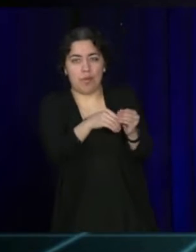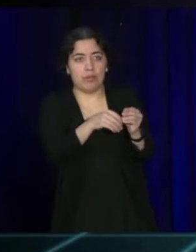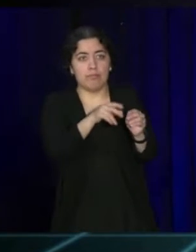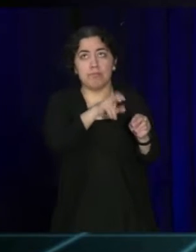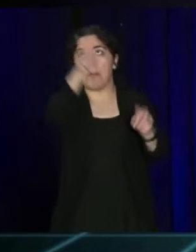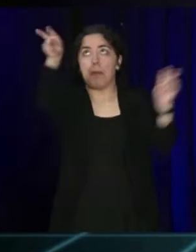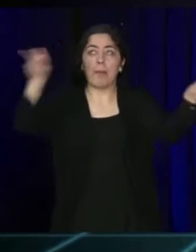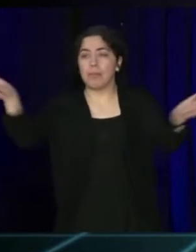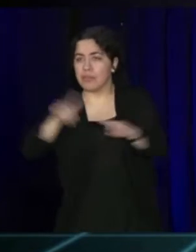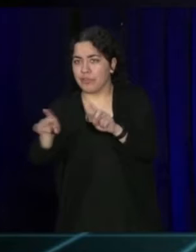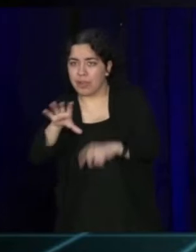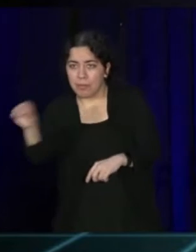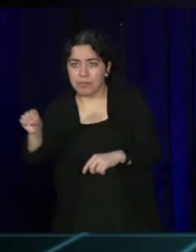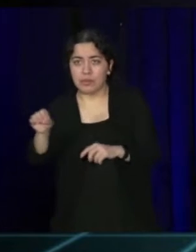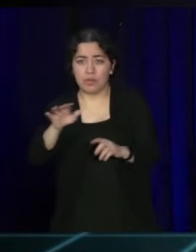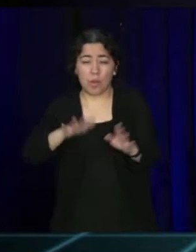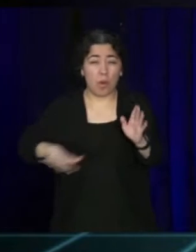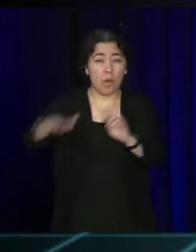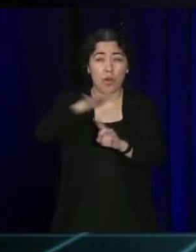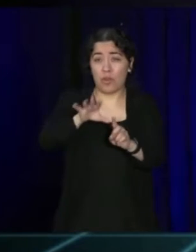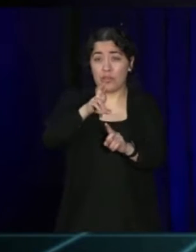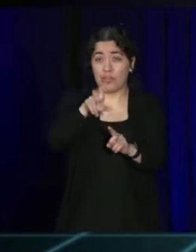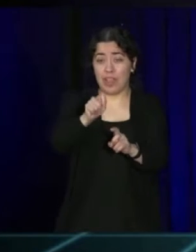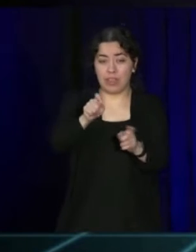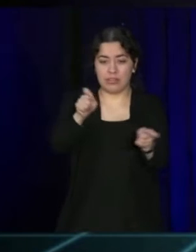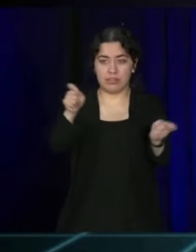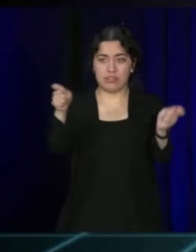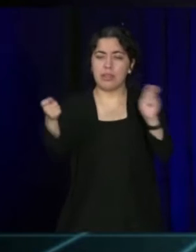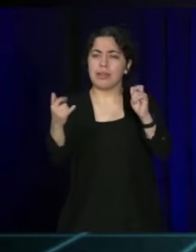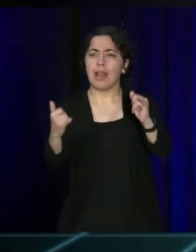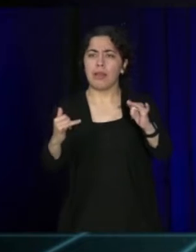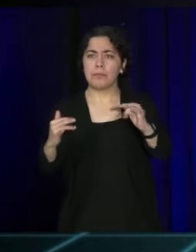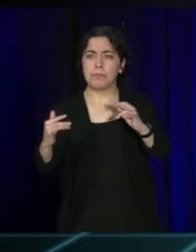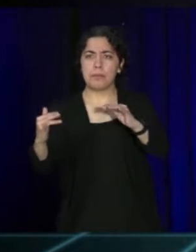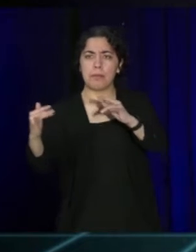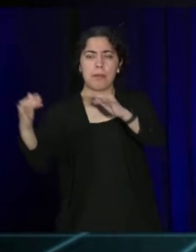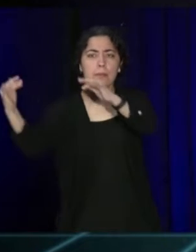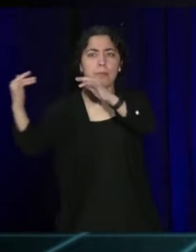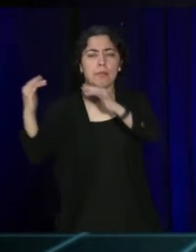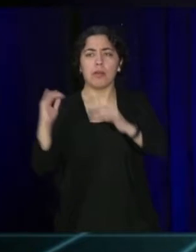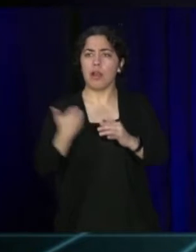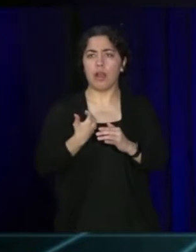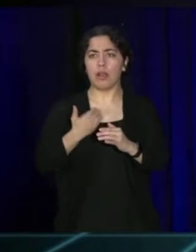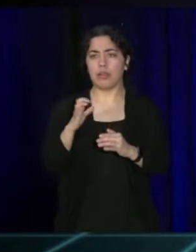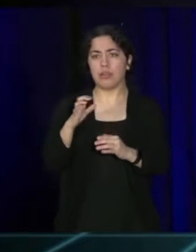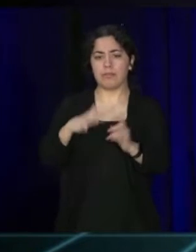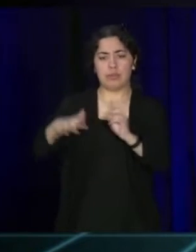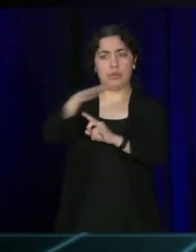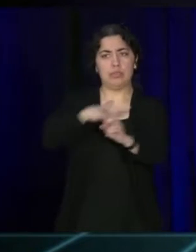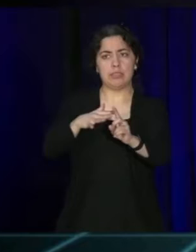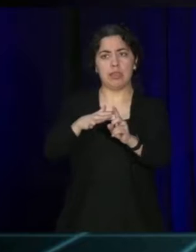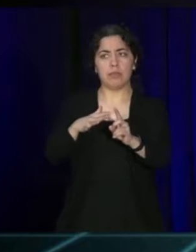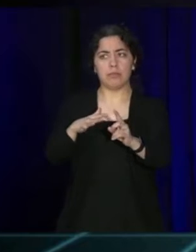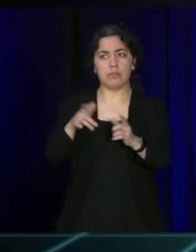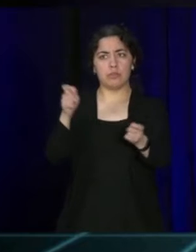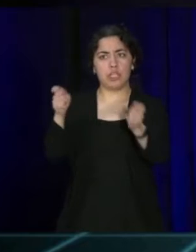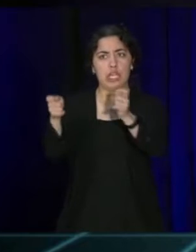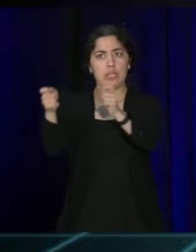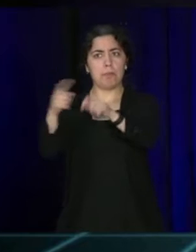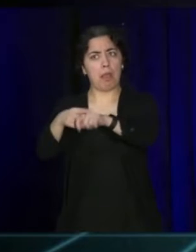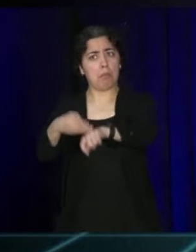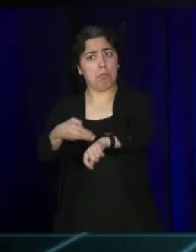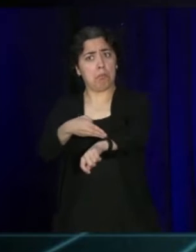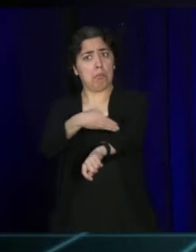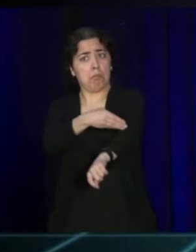the entire ecosystem's really shifting. We're seeing a maturity in the ecosystem a ton. And I found that